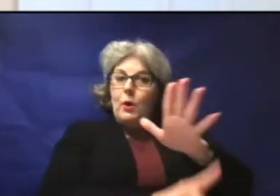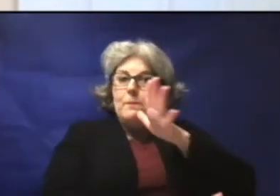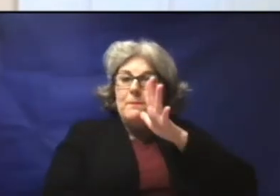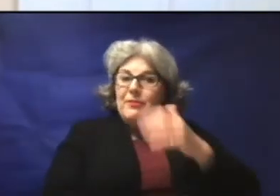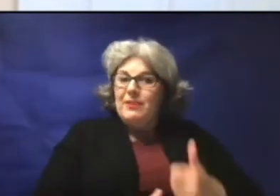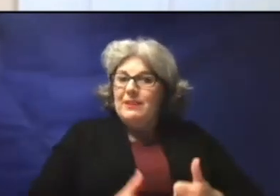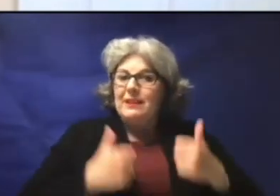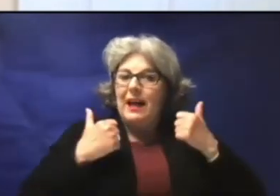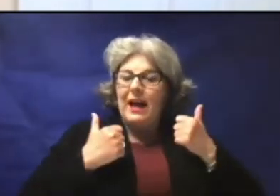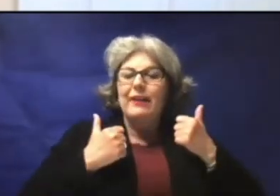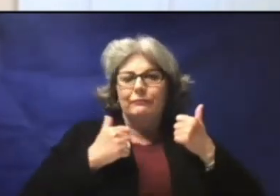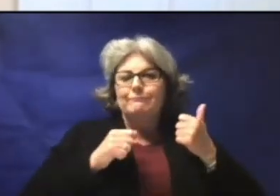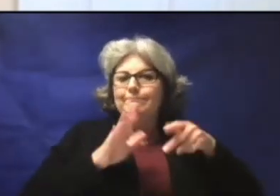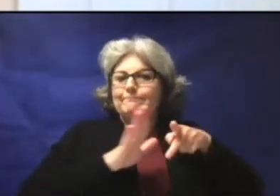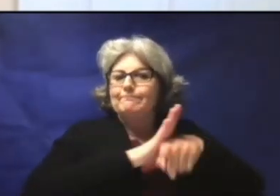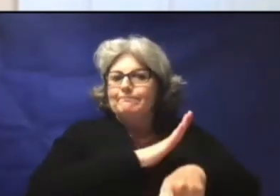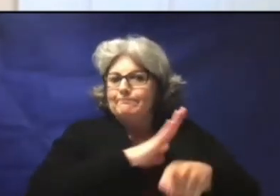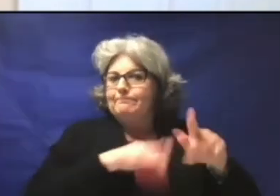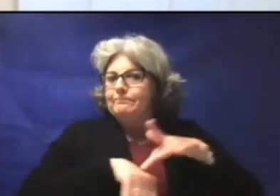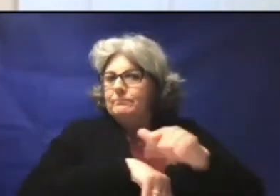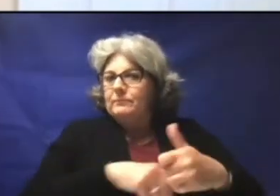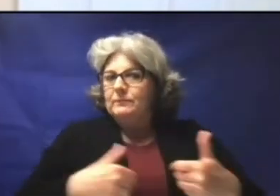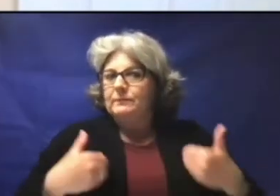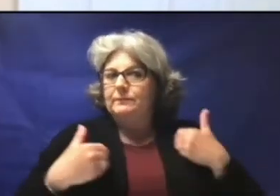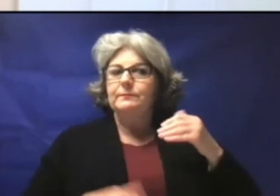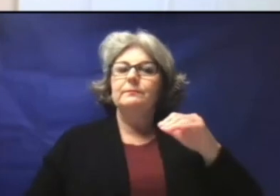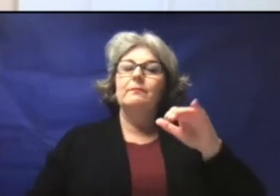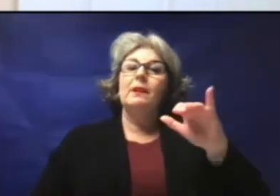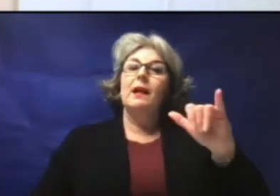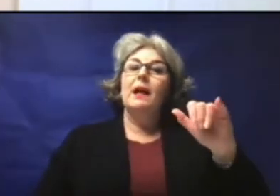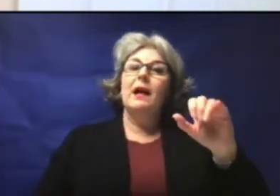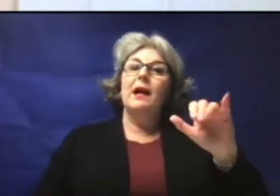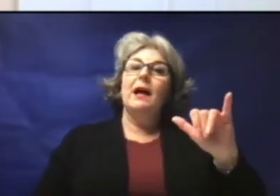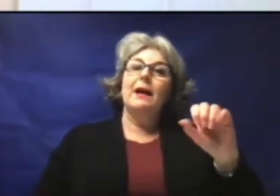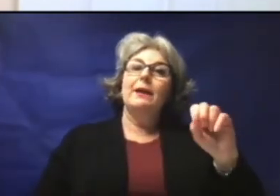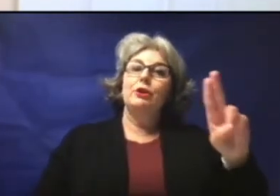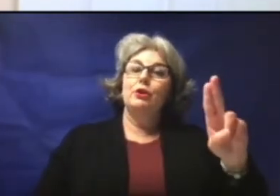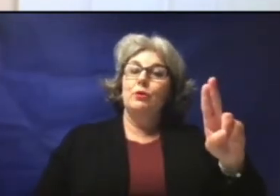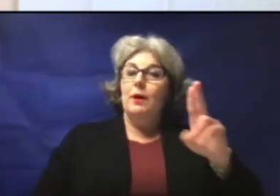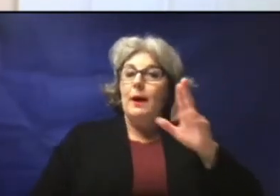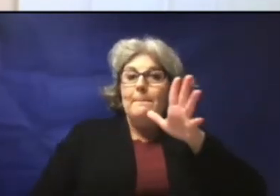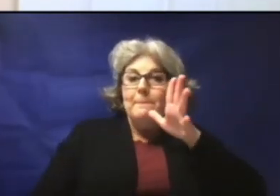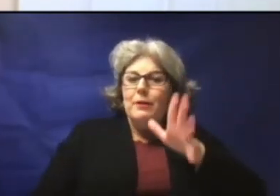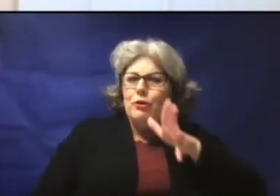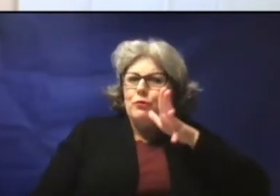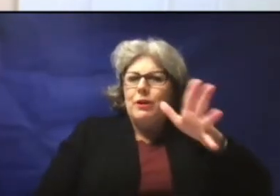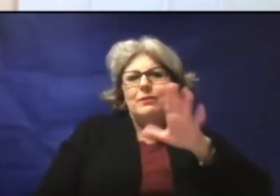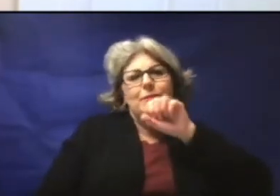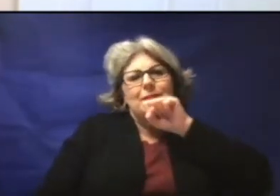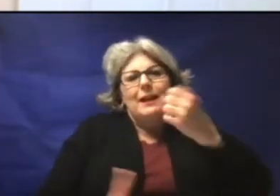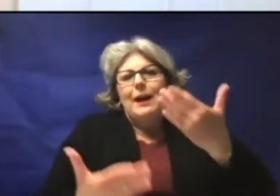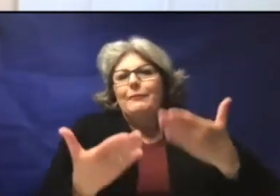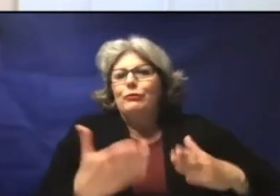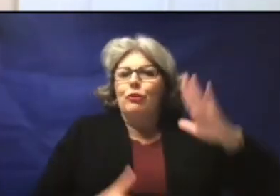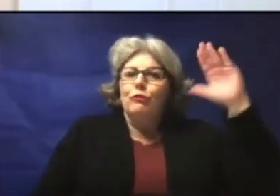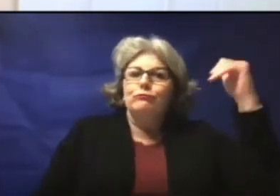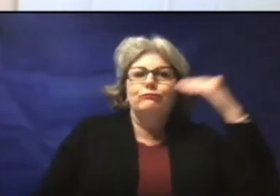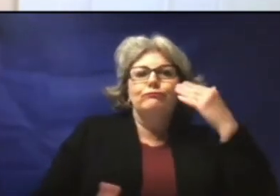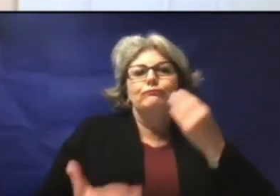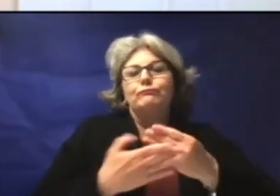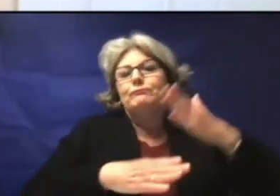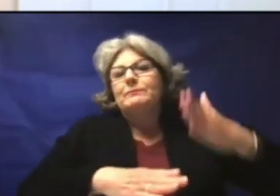life was cut short. Young Ayu was a mother and grandmother who loved to cook Korean food and